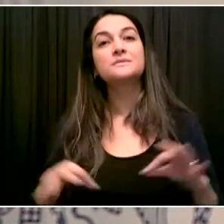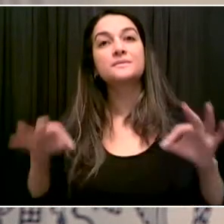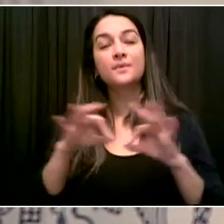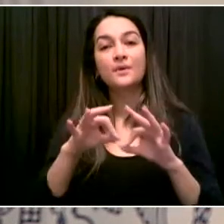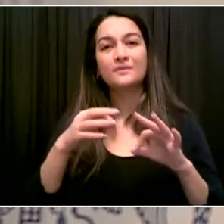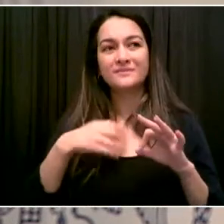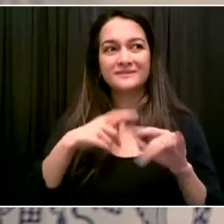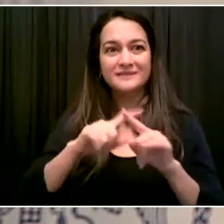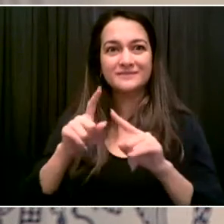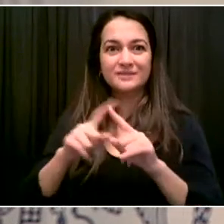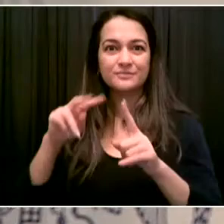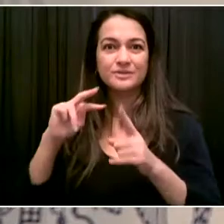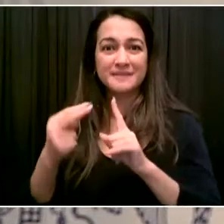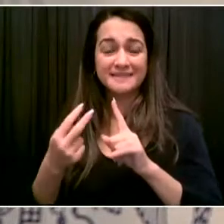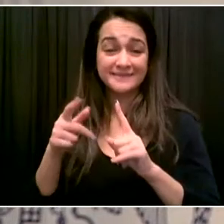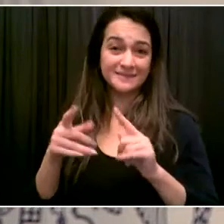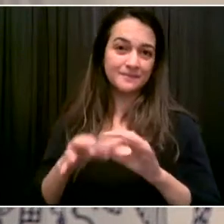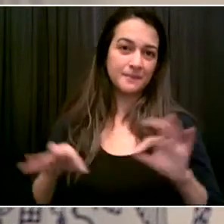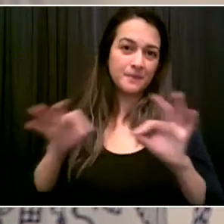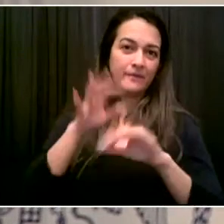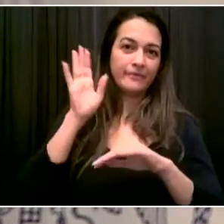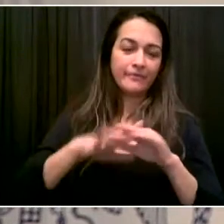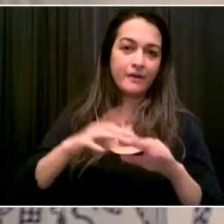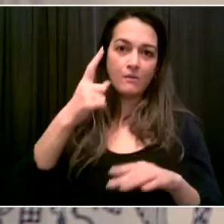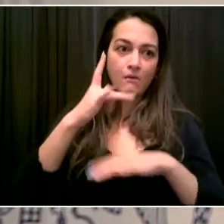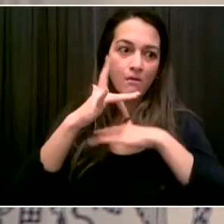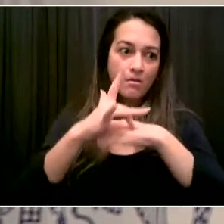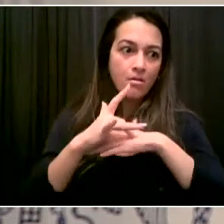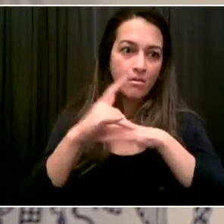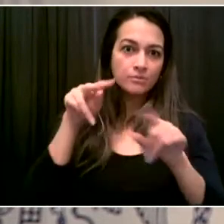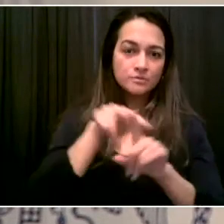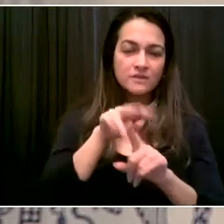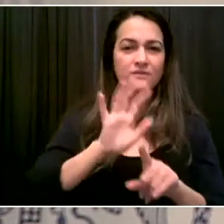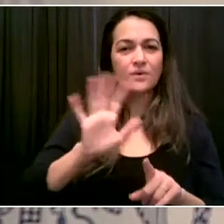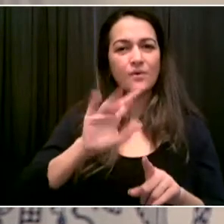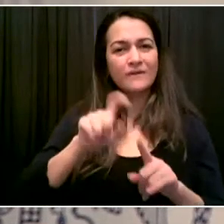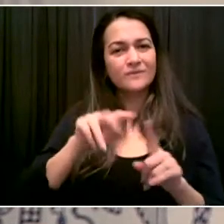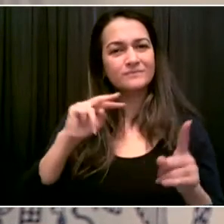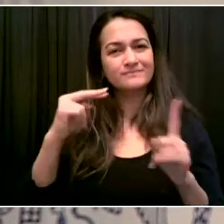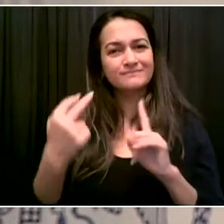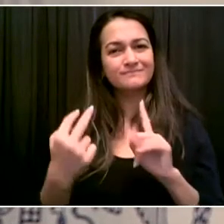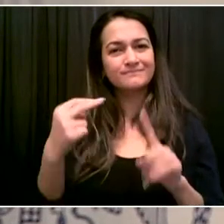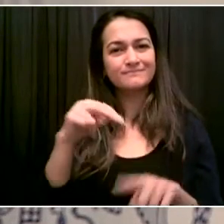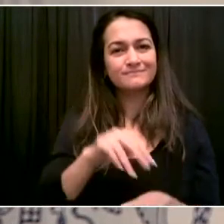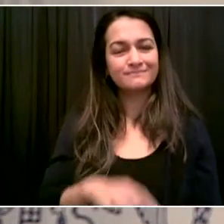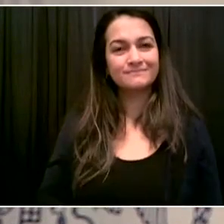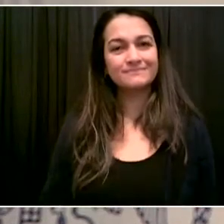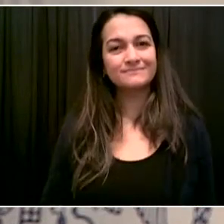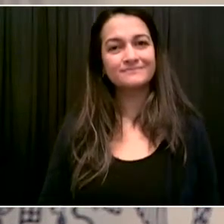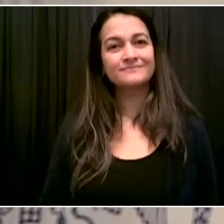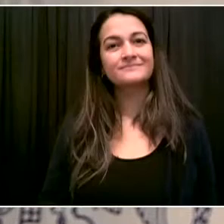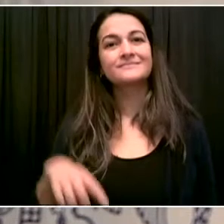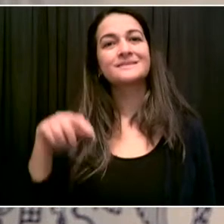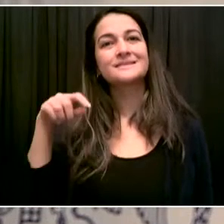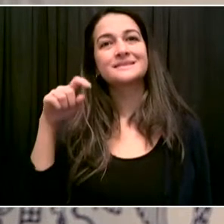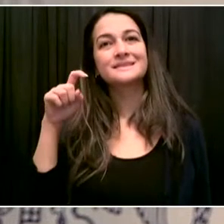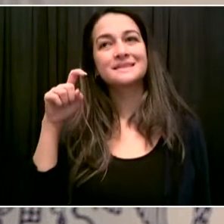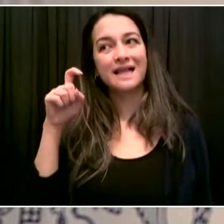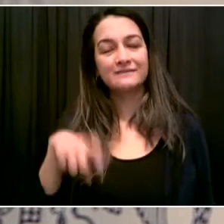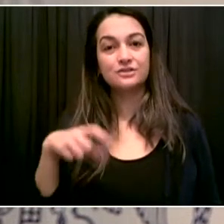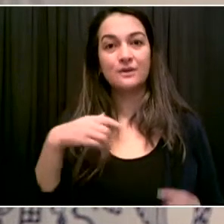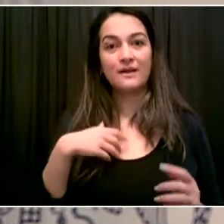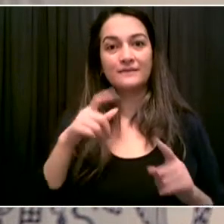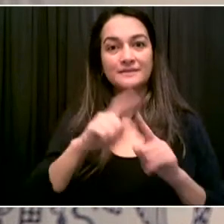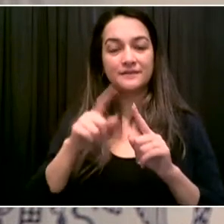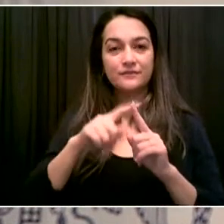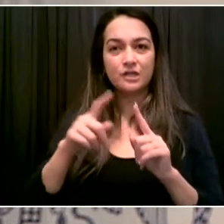some other members in the House delegation, but everyone is working together with a lot of respect. When there's a philosophical difference,